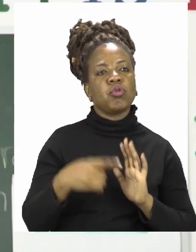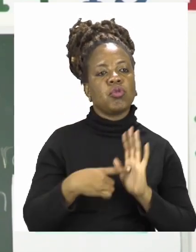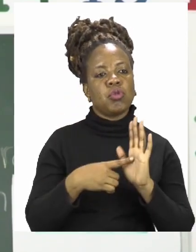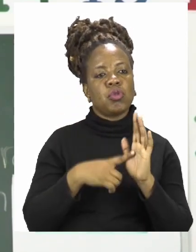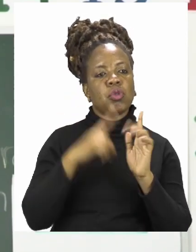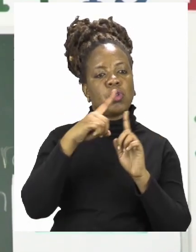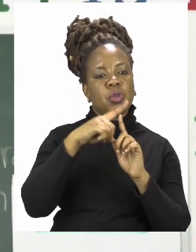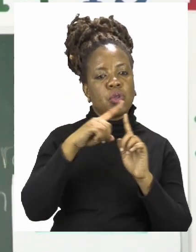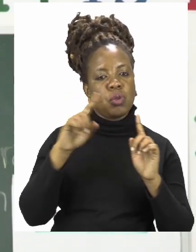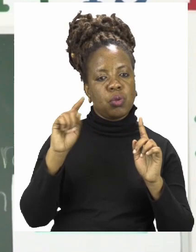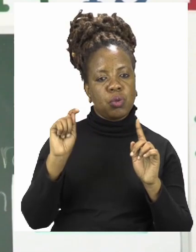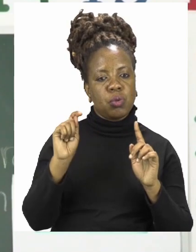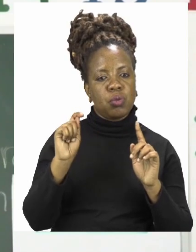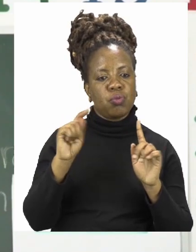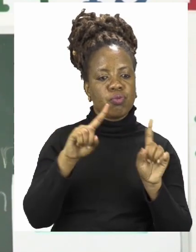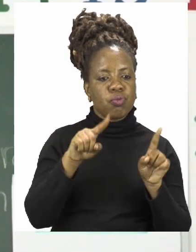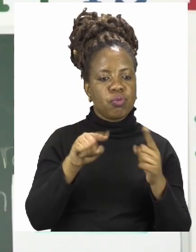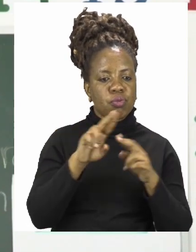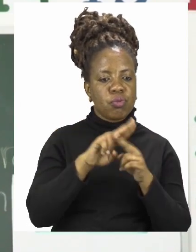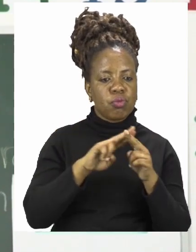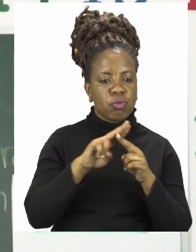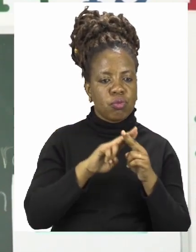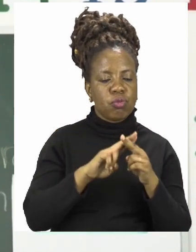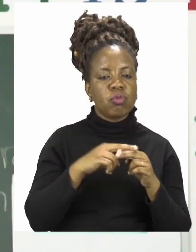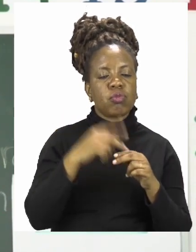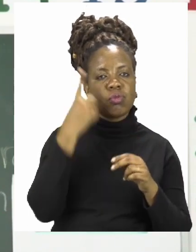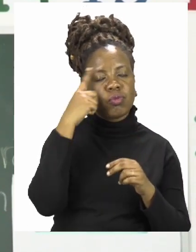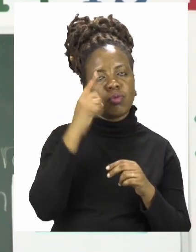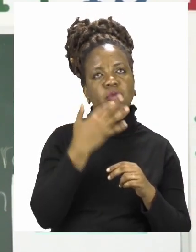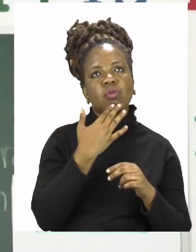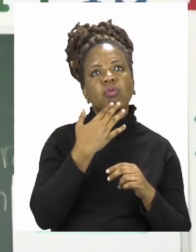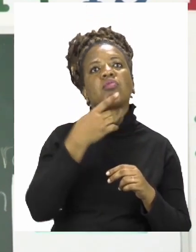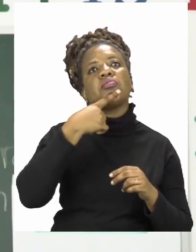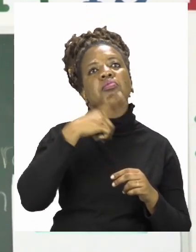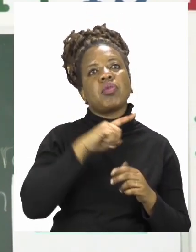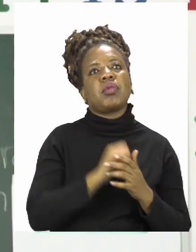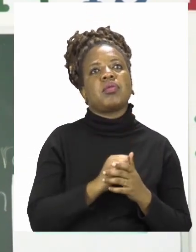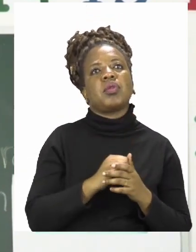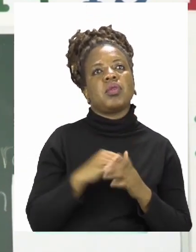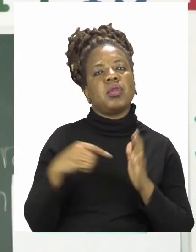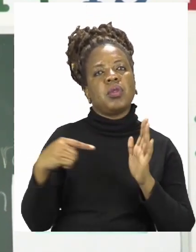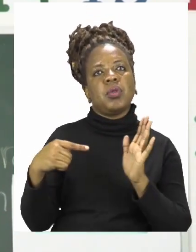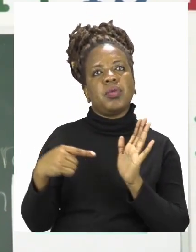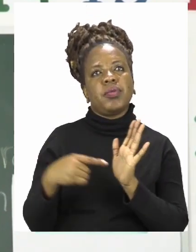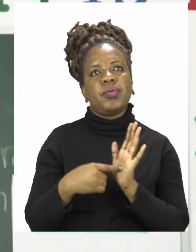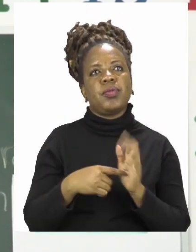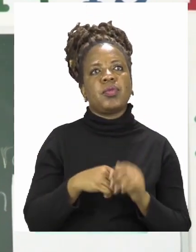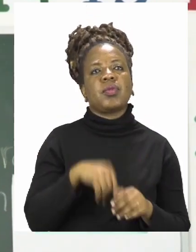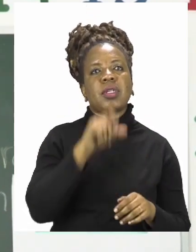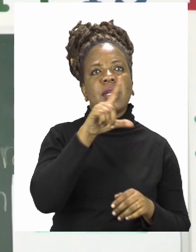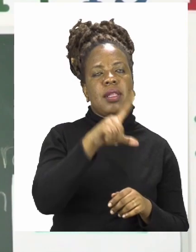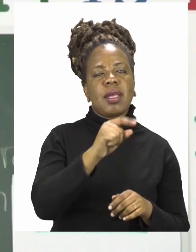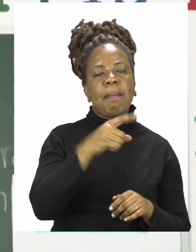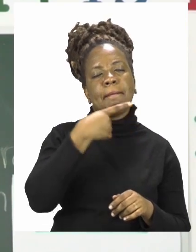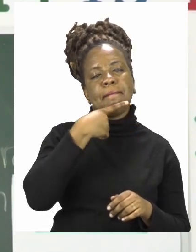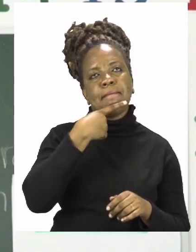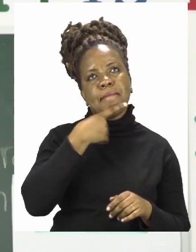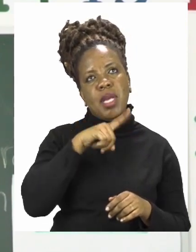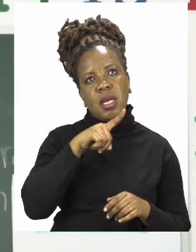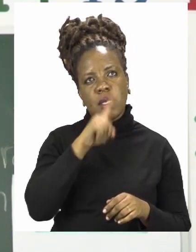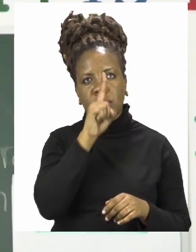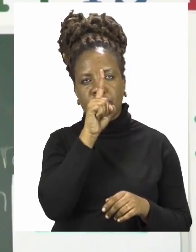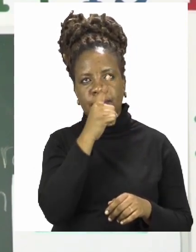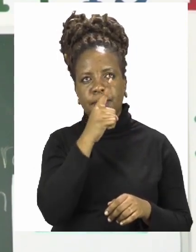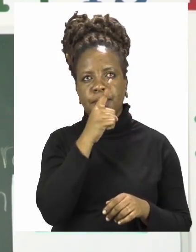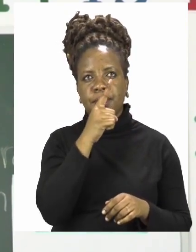And our sentence is complete with a full stop. So we have managed to change the